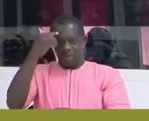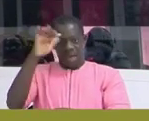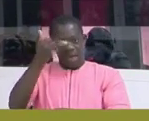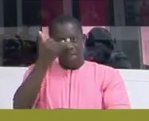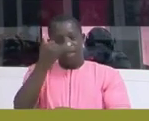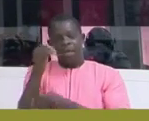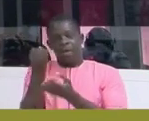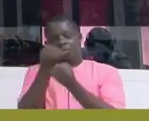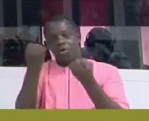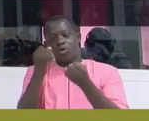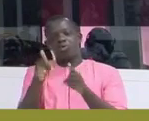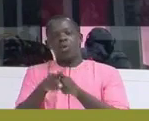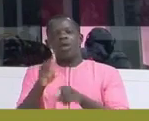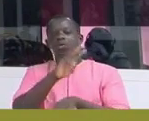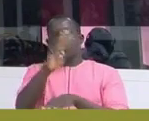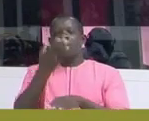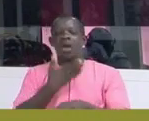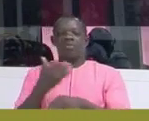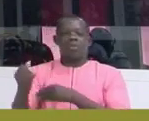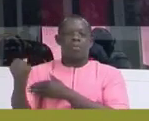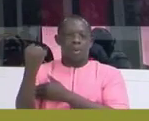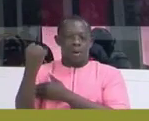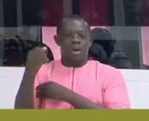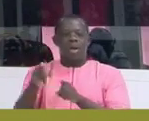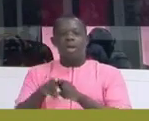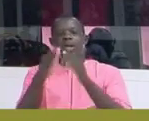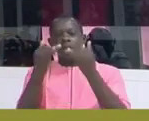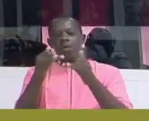Konate? Who else was involved in the